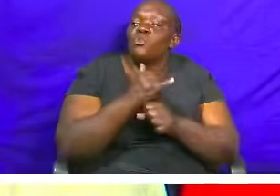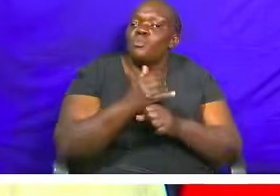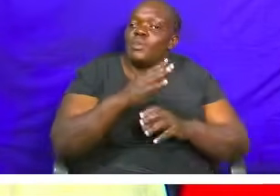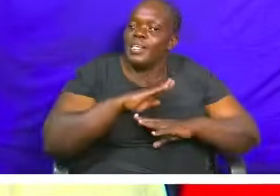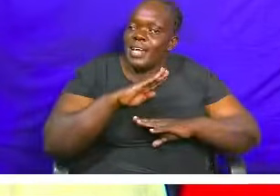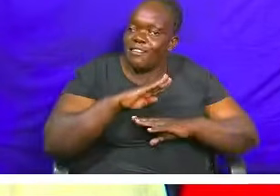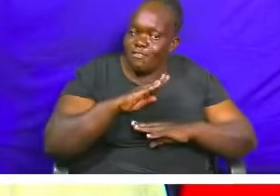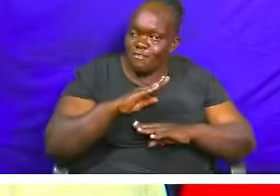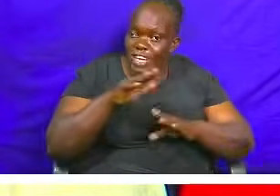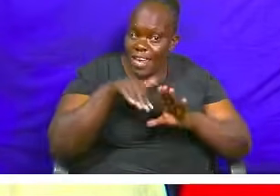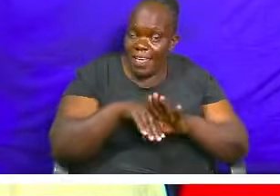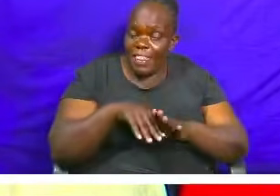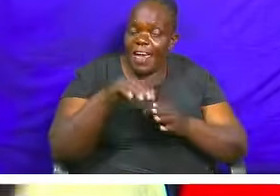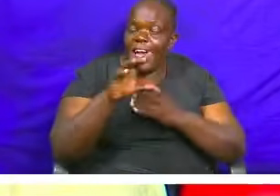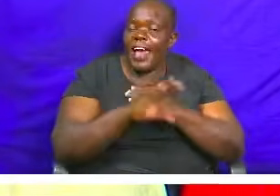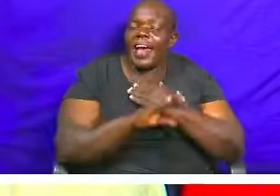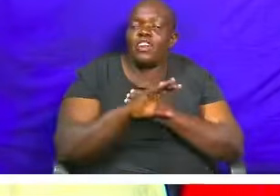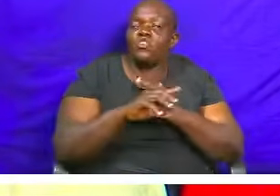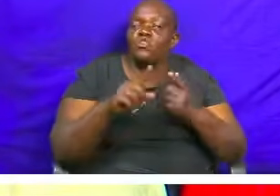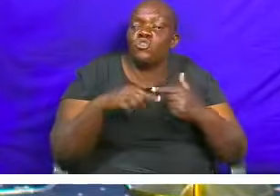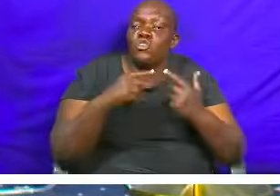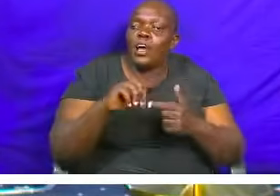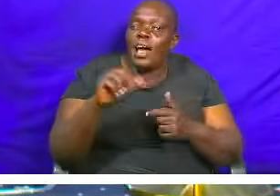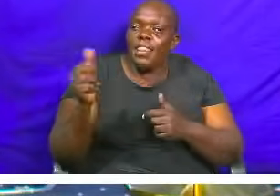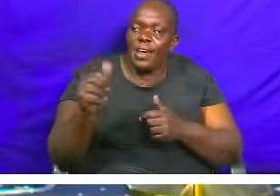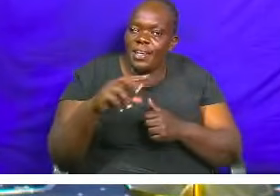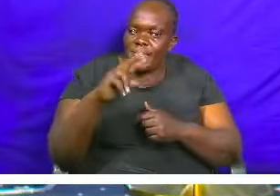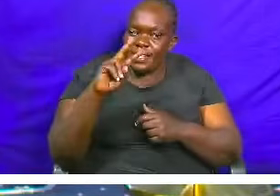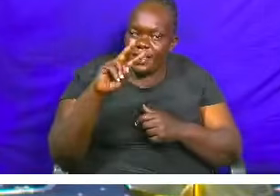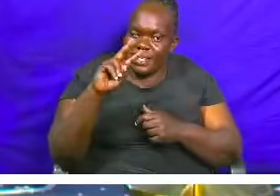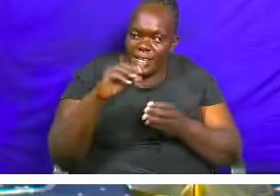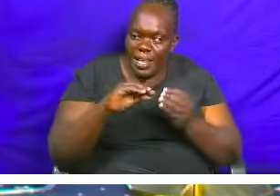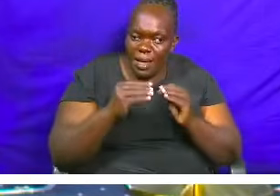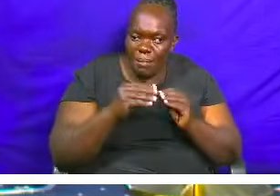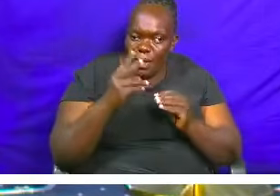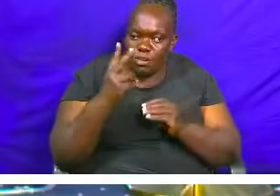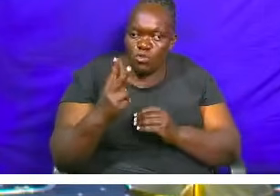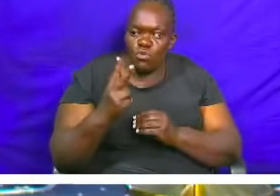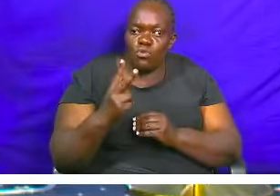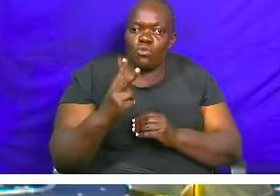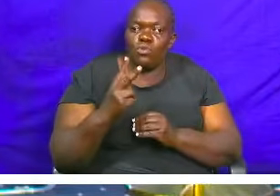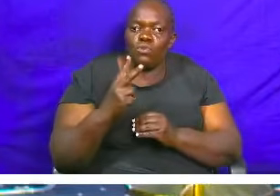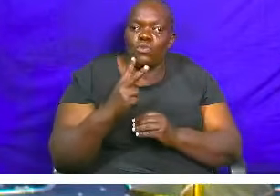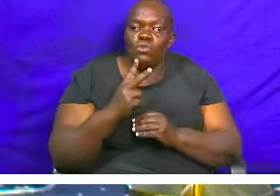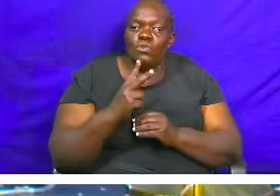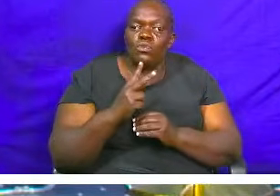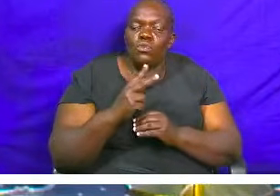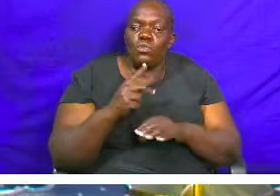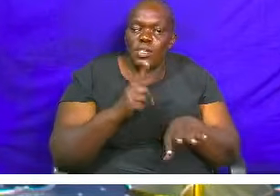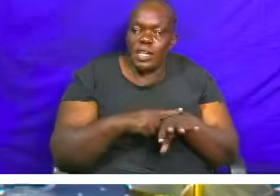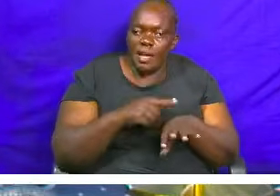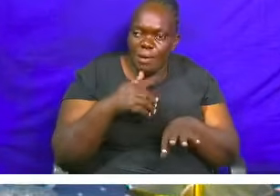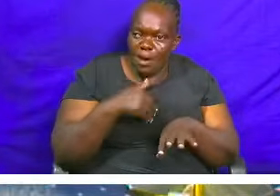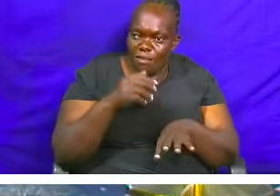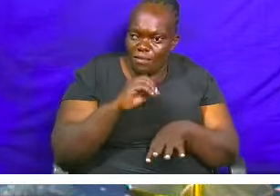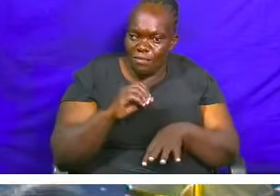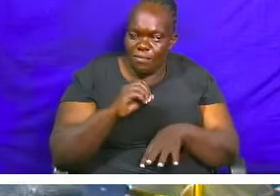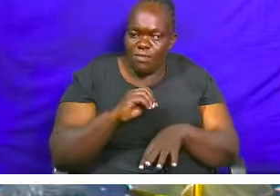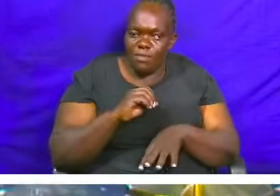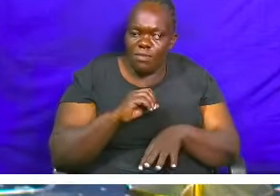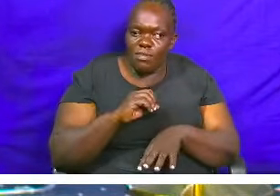that we continue running? Thank you. Let's take question number 2 quickly. Please pass on the mic. We don't have time. Quickly.